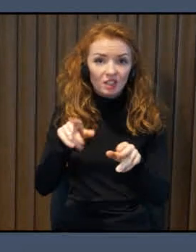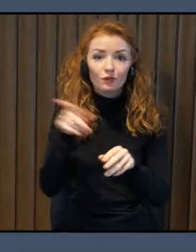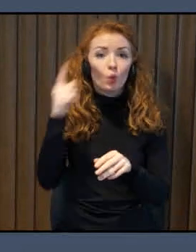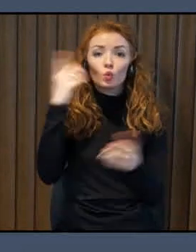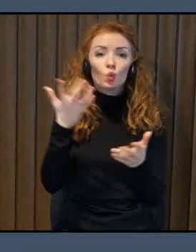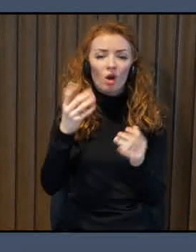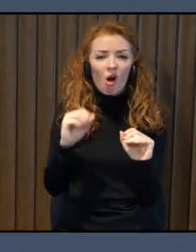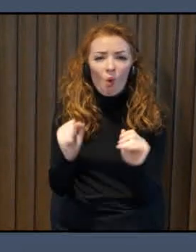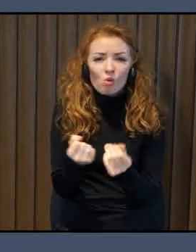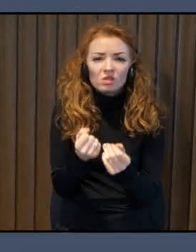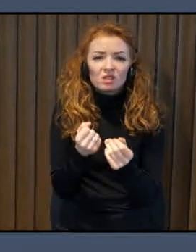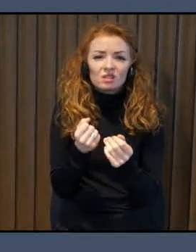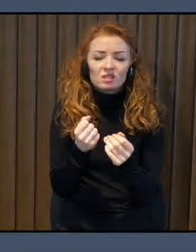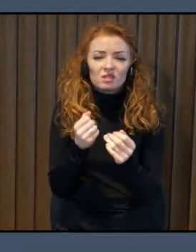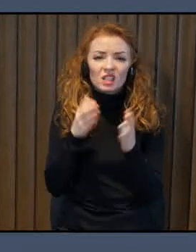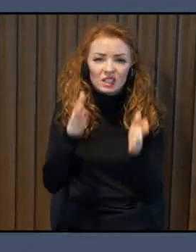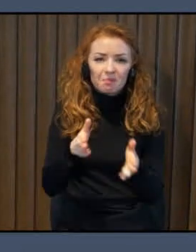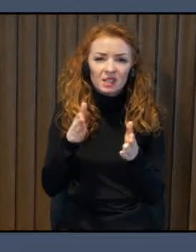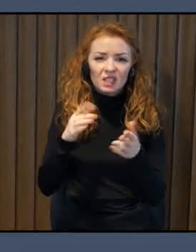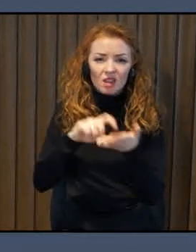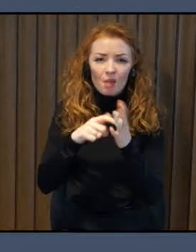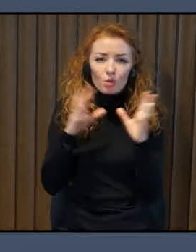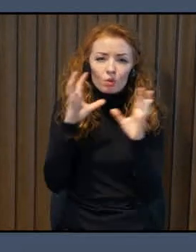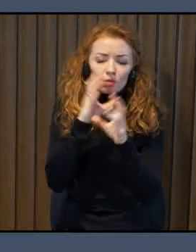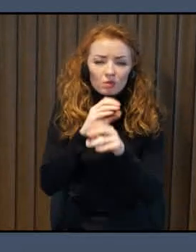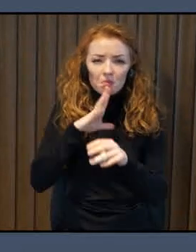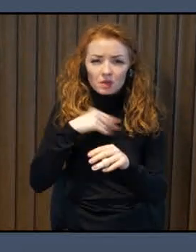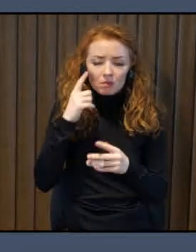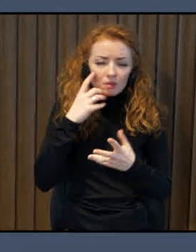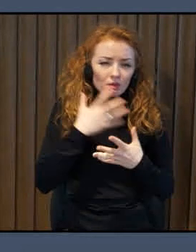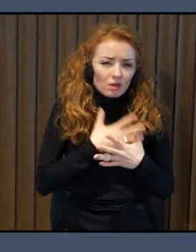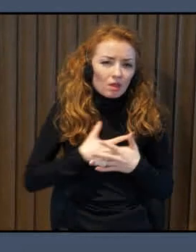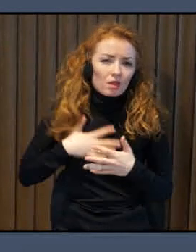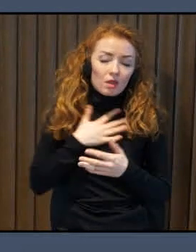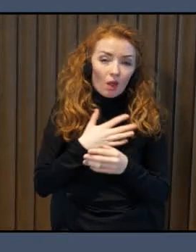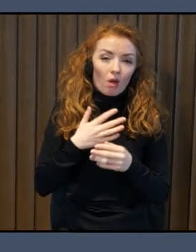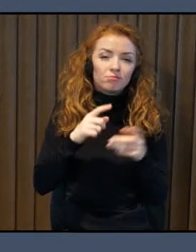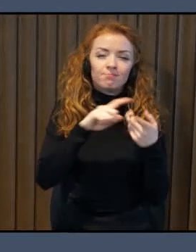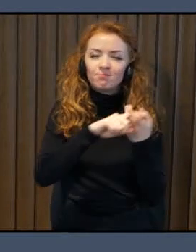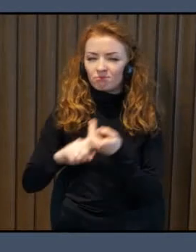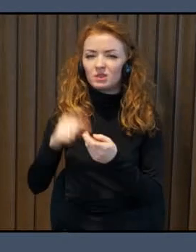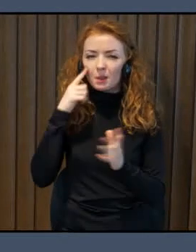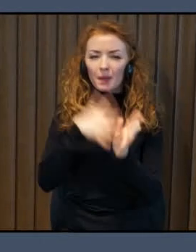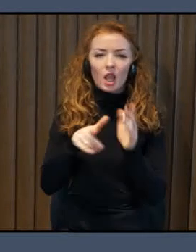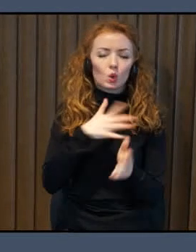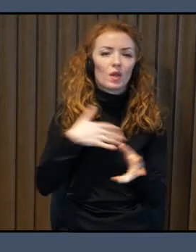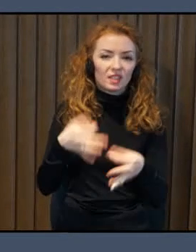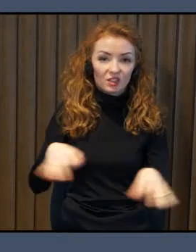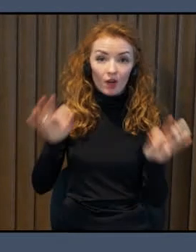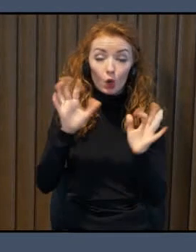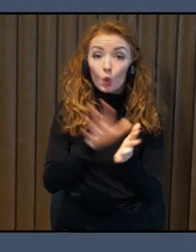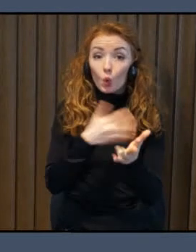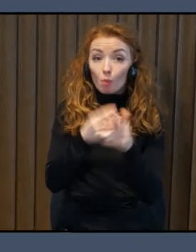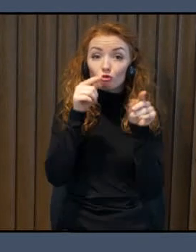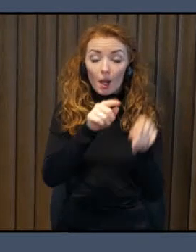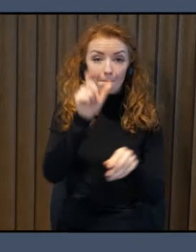in these white, sterile hospital rooms, and then in this hallway, dark hallway,